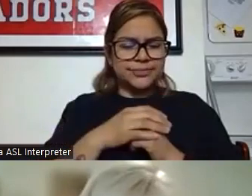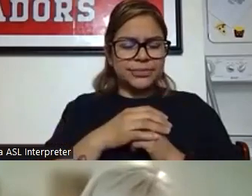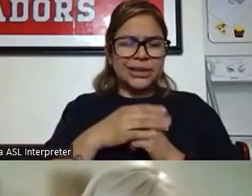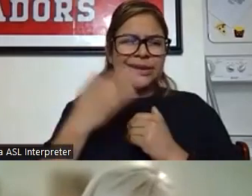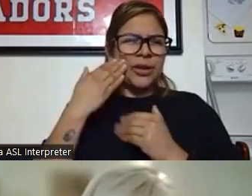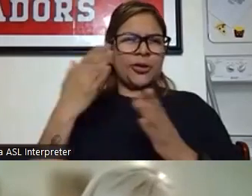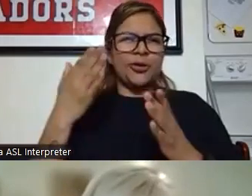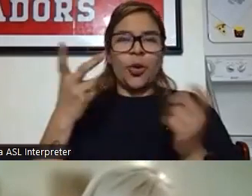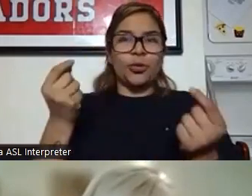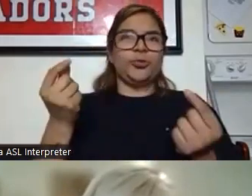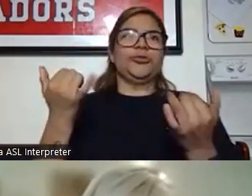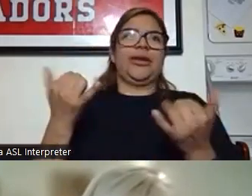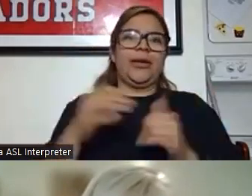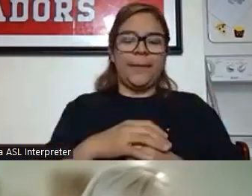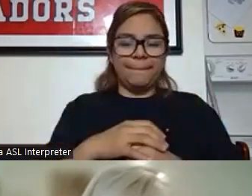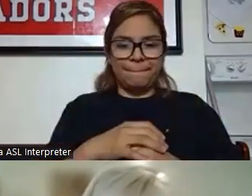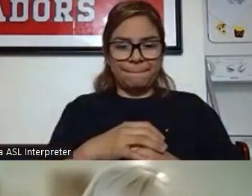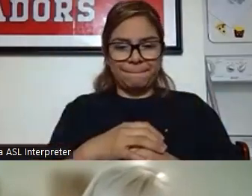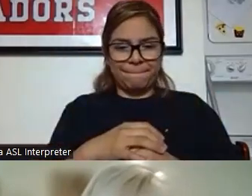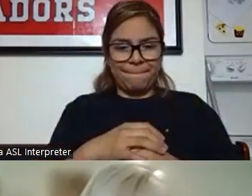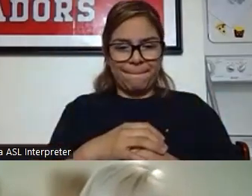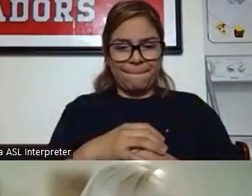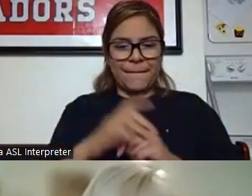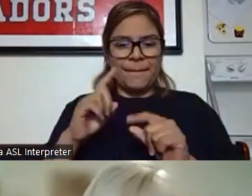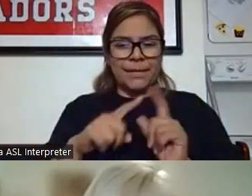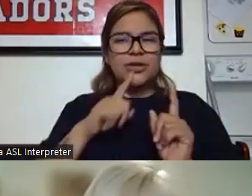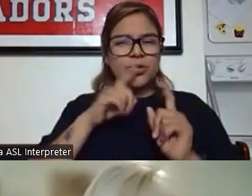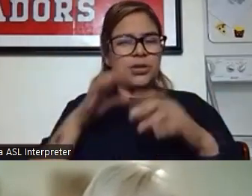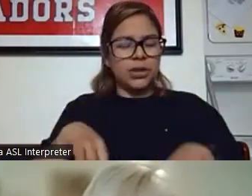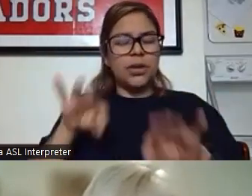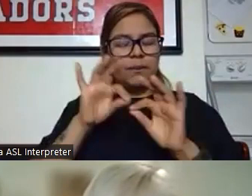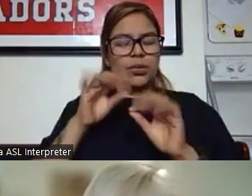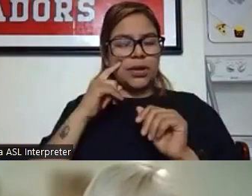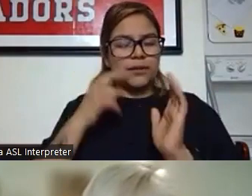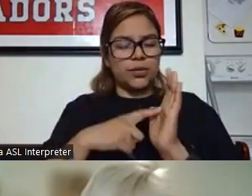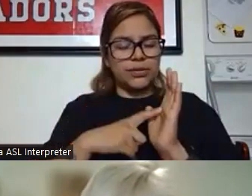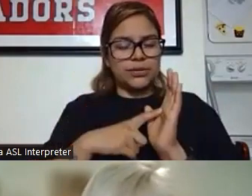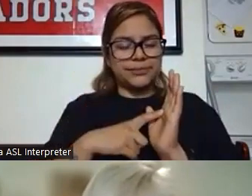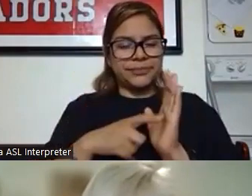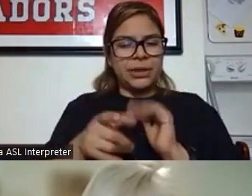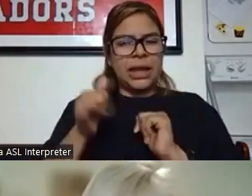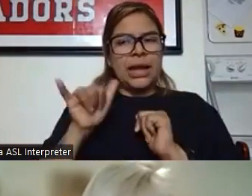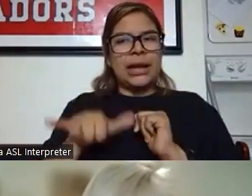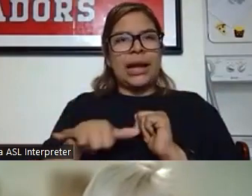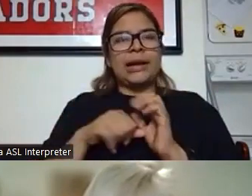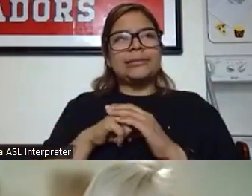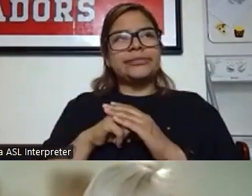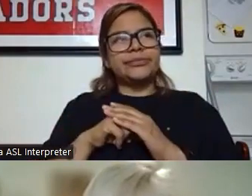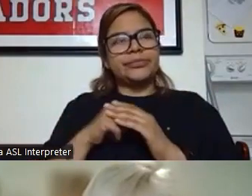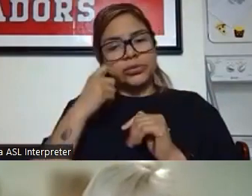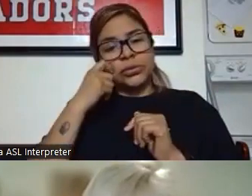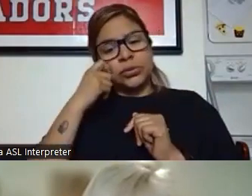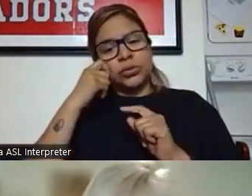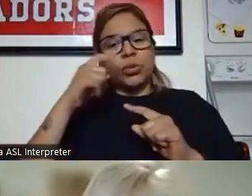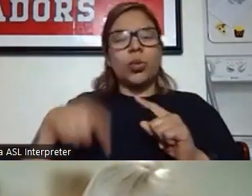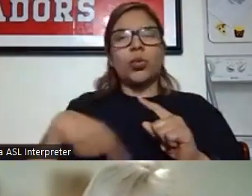with this thread. I just know it's a significant one, and that's that while we, who kind of talk in our own